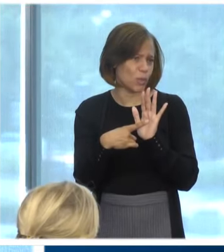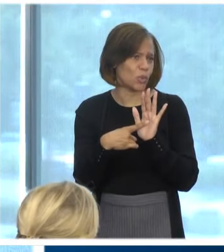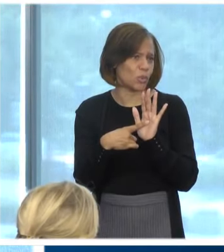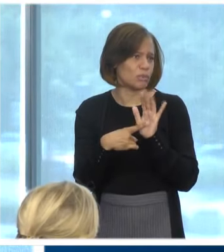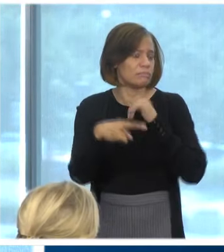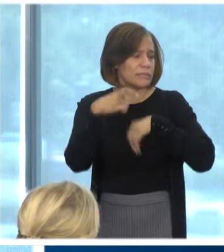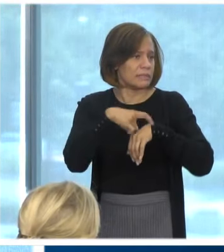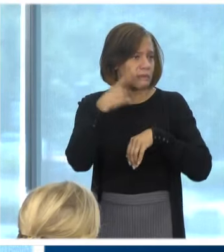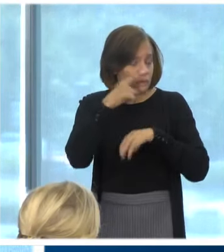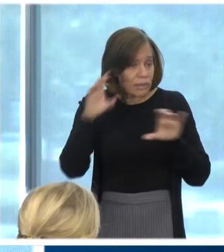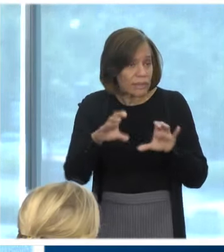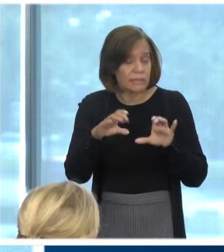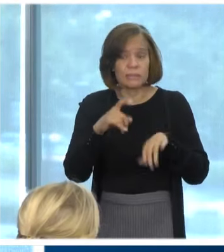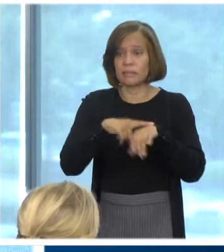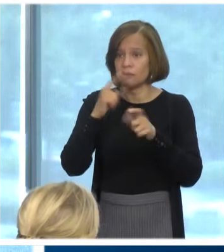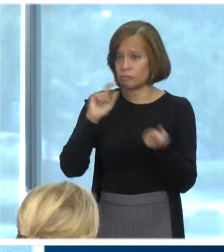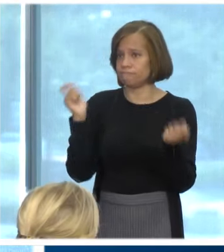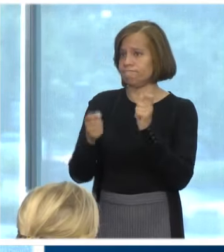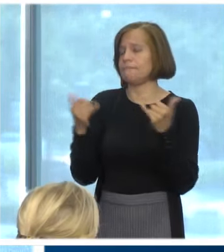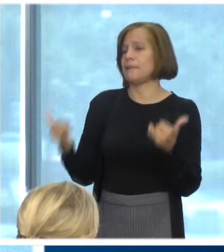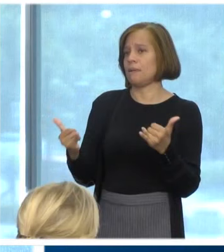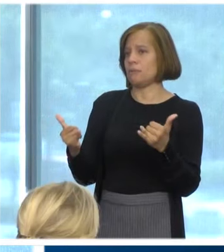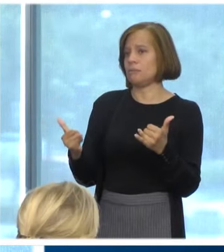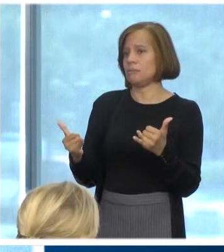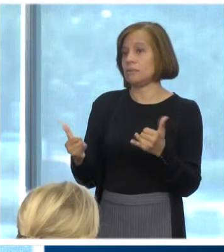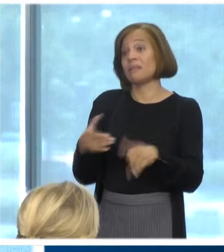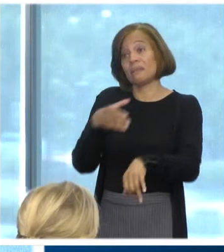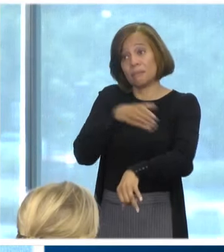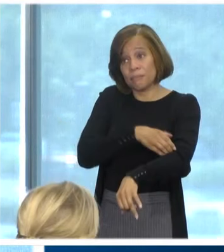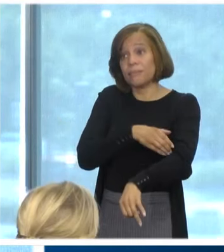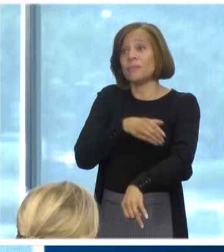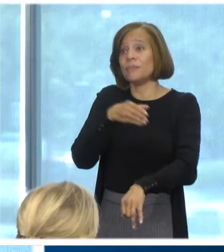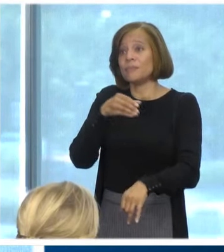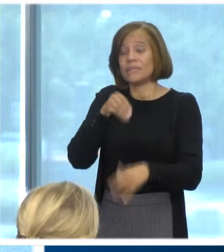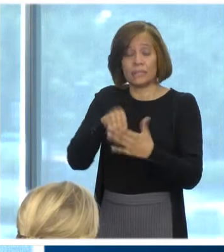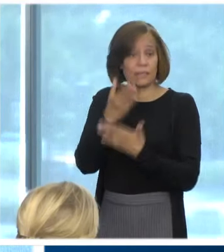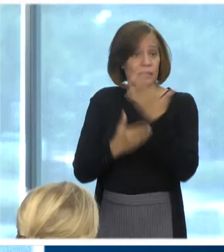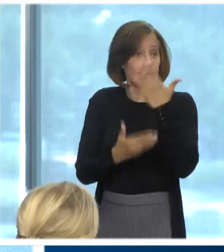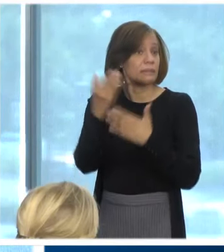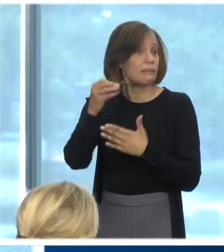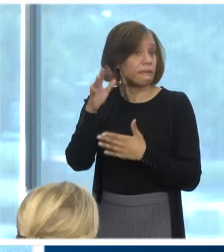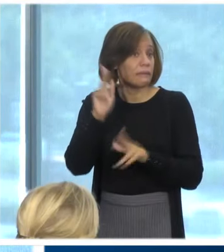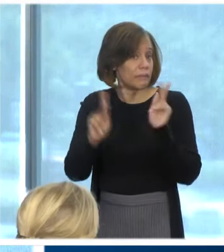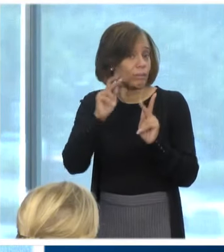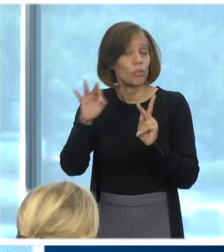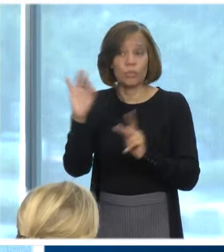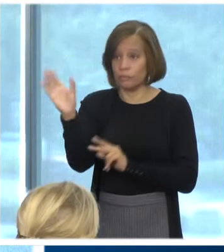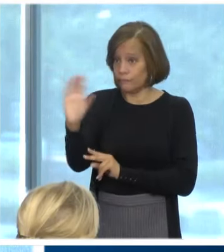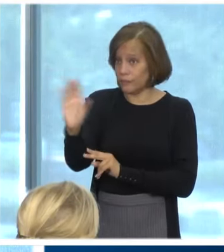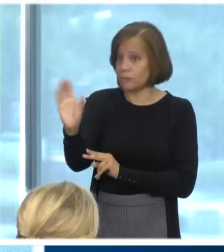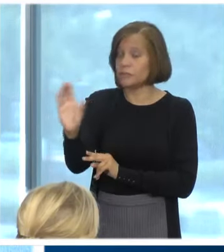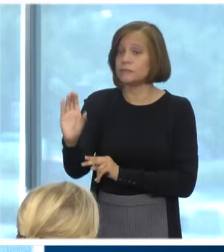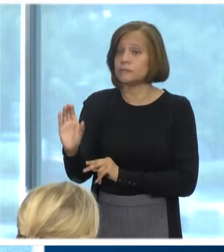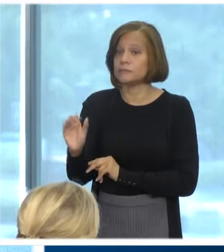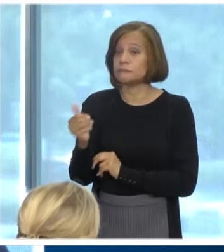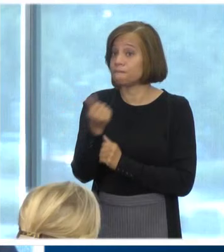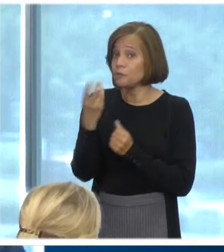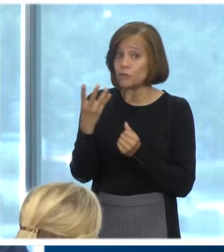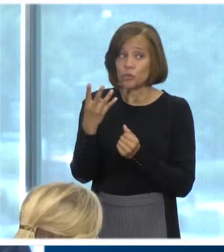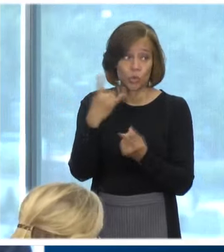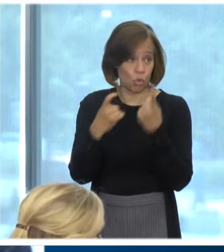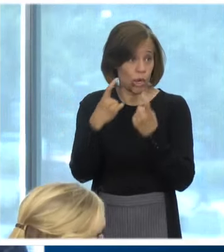reform is now. And that power is in the hands of the people of Columbus. Be happy to take a few